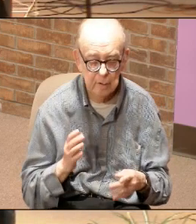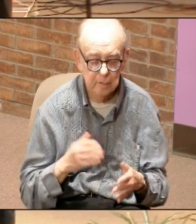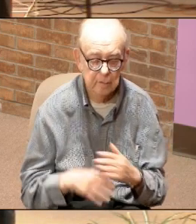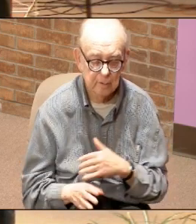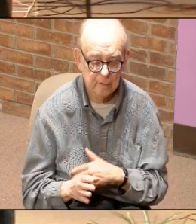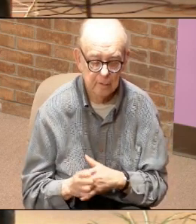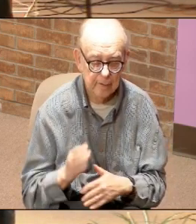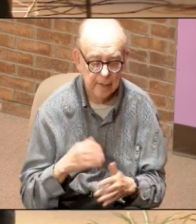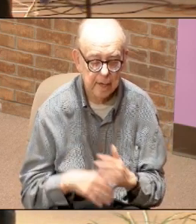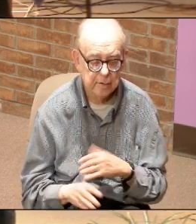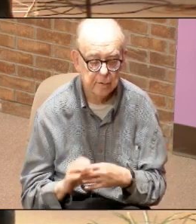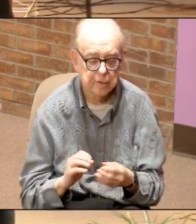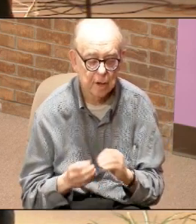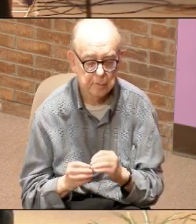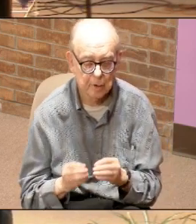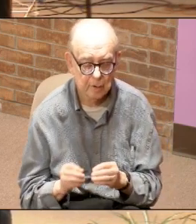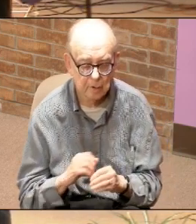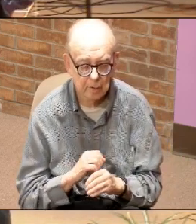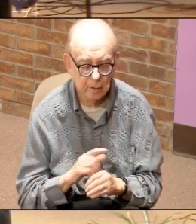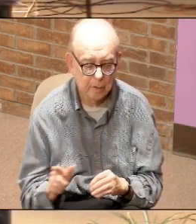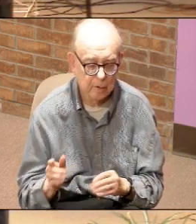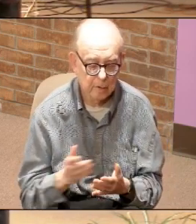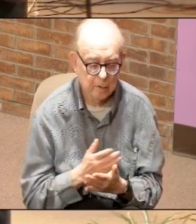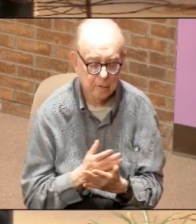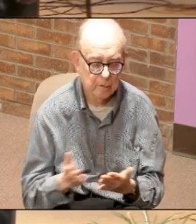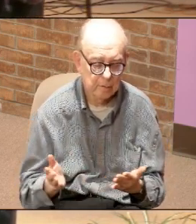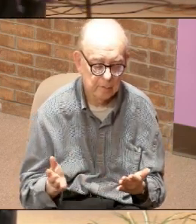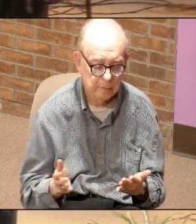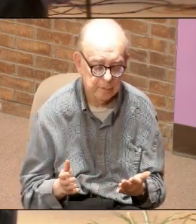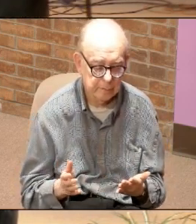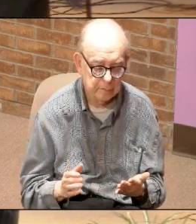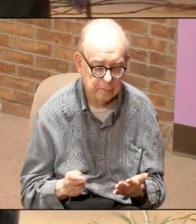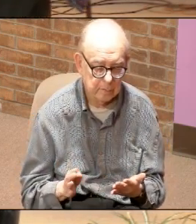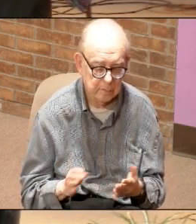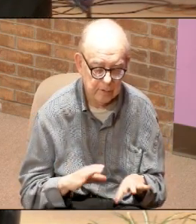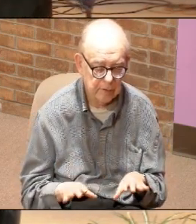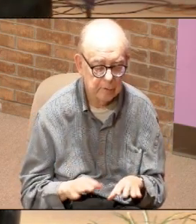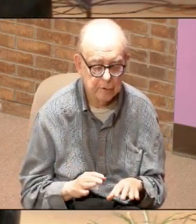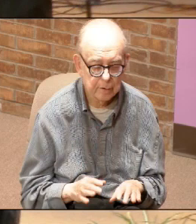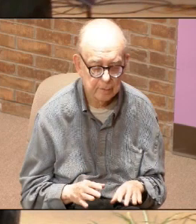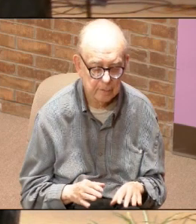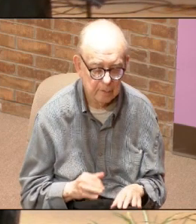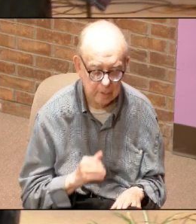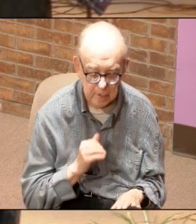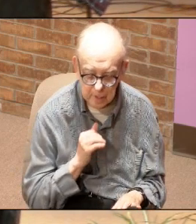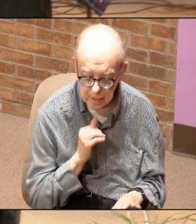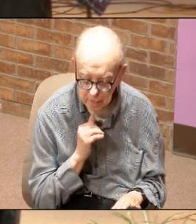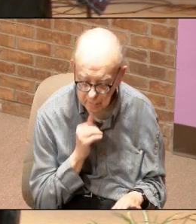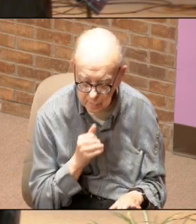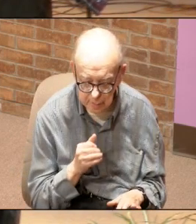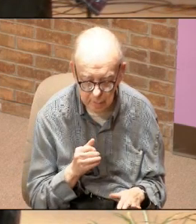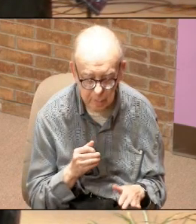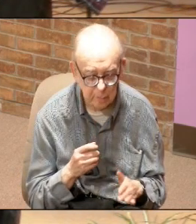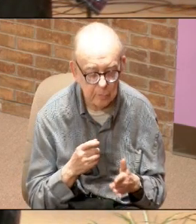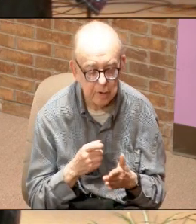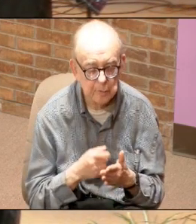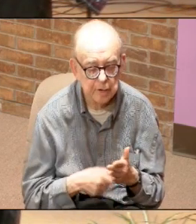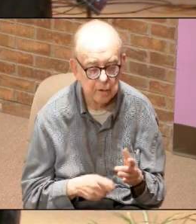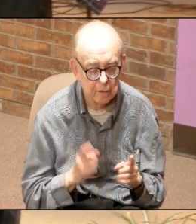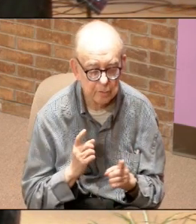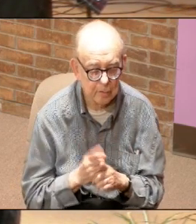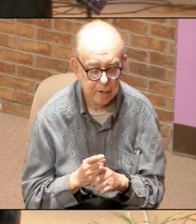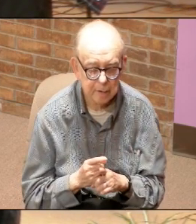in and enter amounts for all of these things, else the jobs that they're doing are not going to be costed correctly,